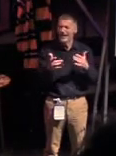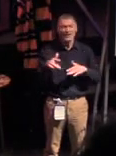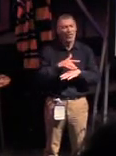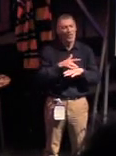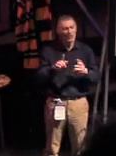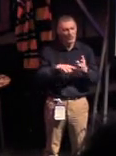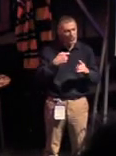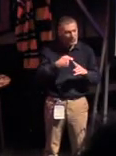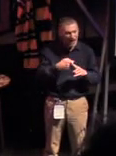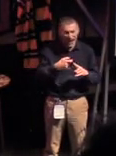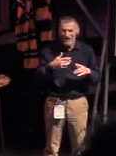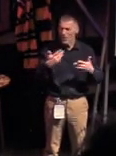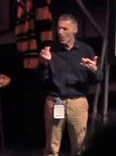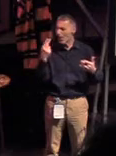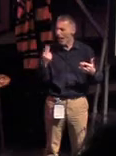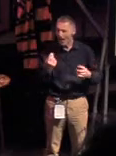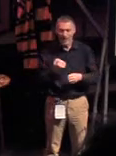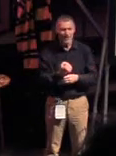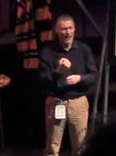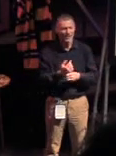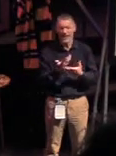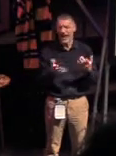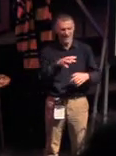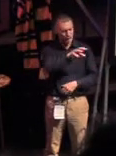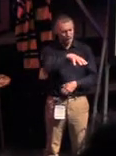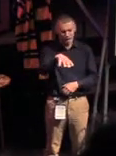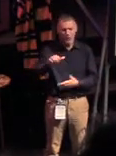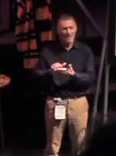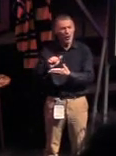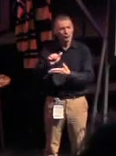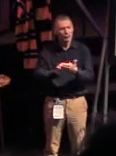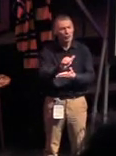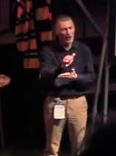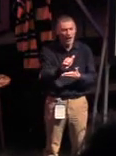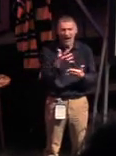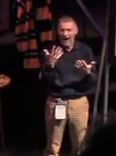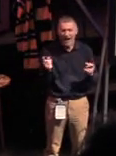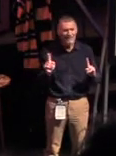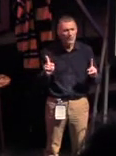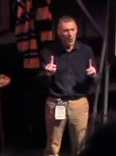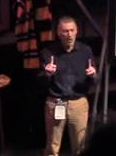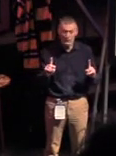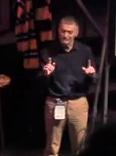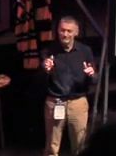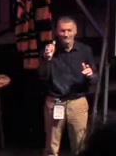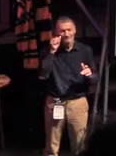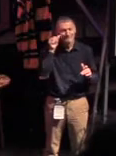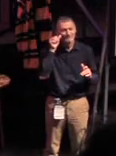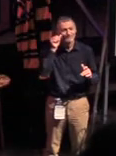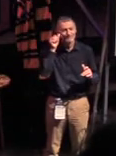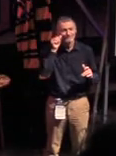every art gallery, or any places of culture, you will find at the moment a division